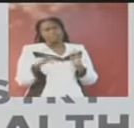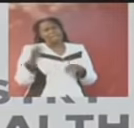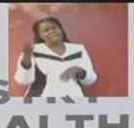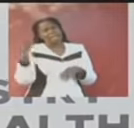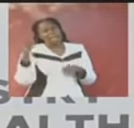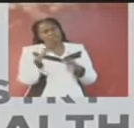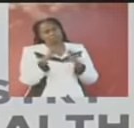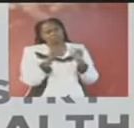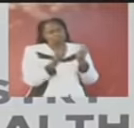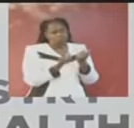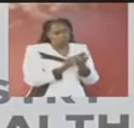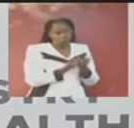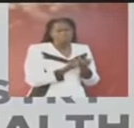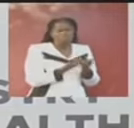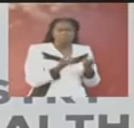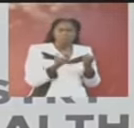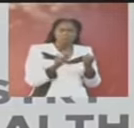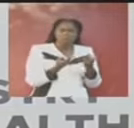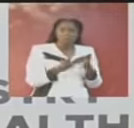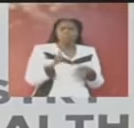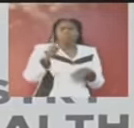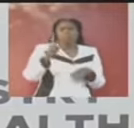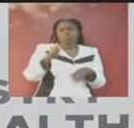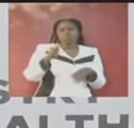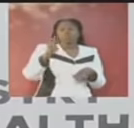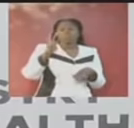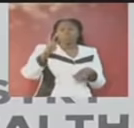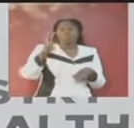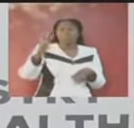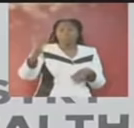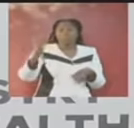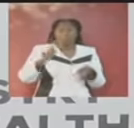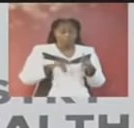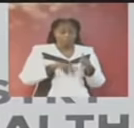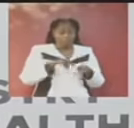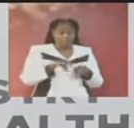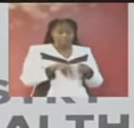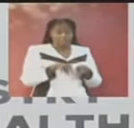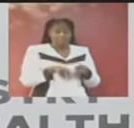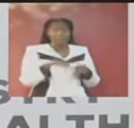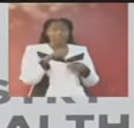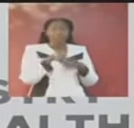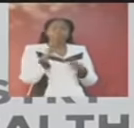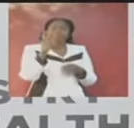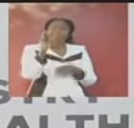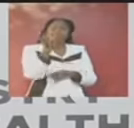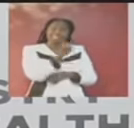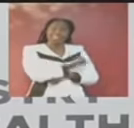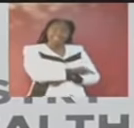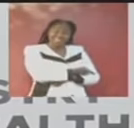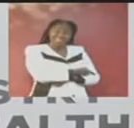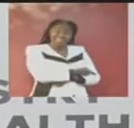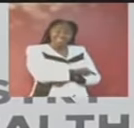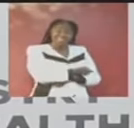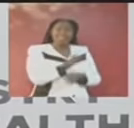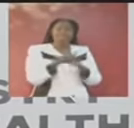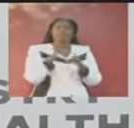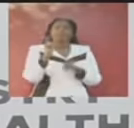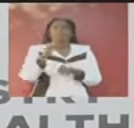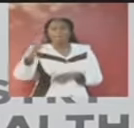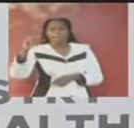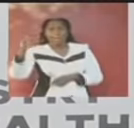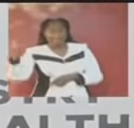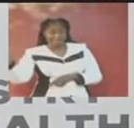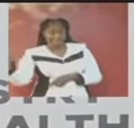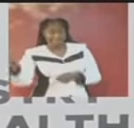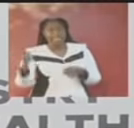nationals accounted for 244 persons within a 7-day period, with persons coming from Miami,